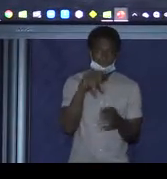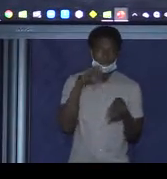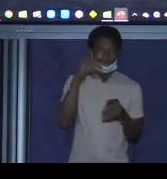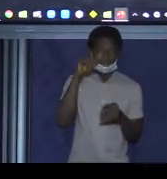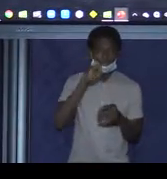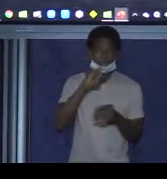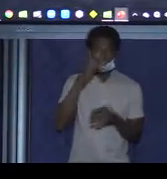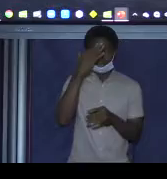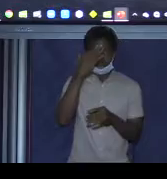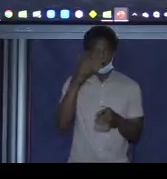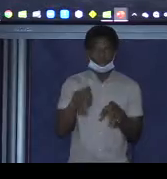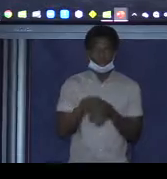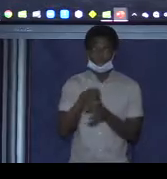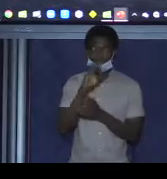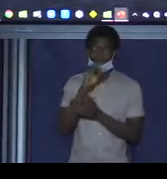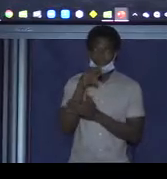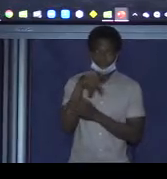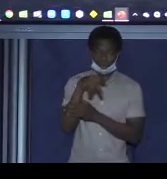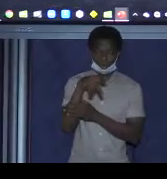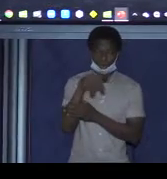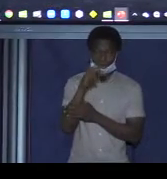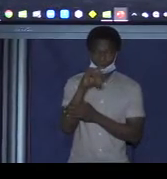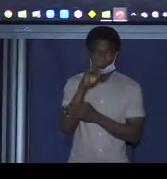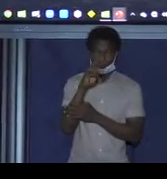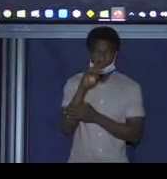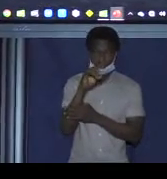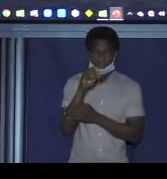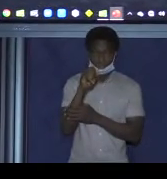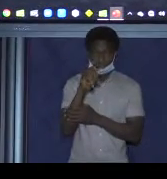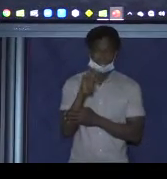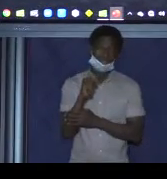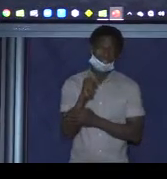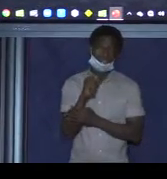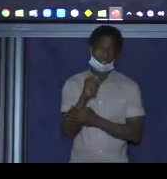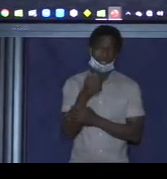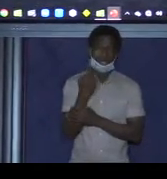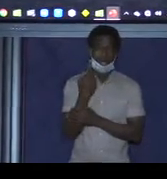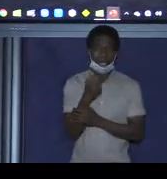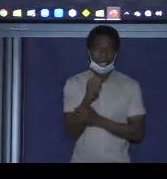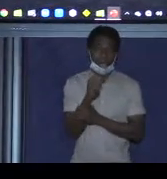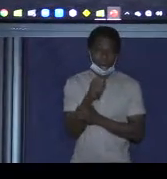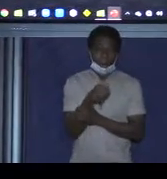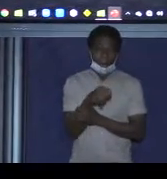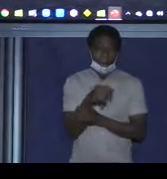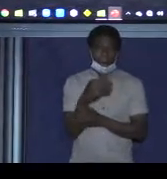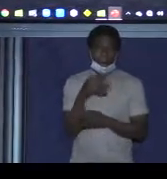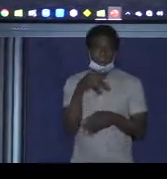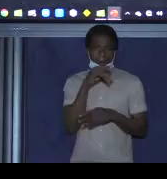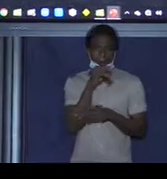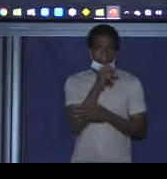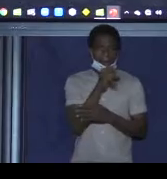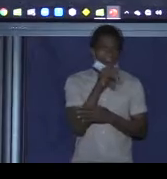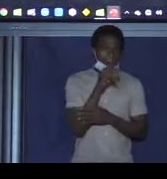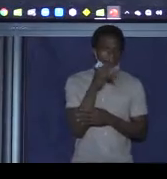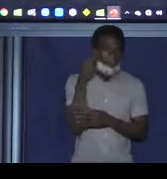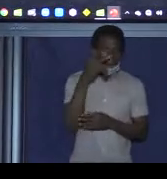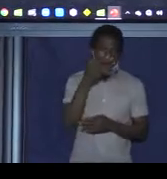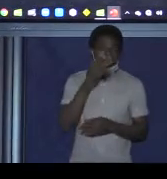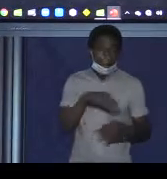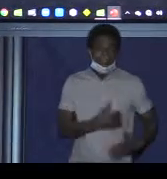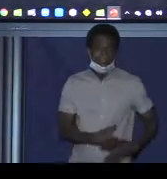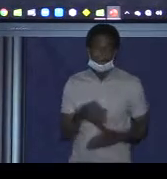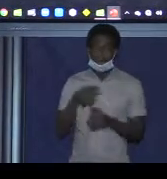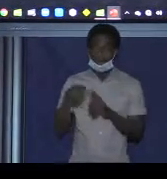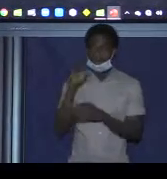optimist. The opposite of optimist is pessimist. The pessimist sees the bad side, while